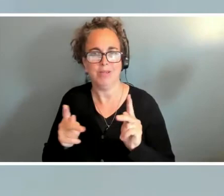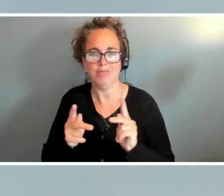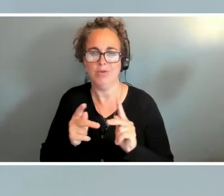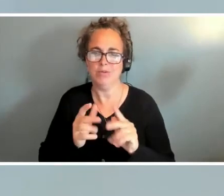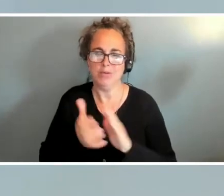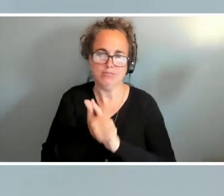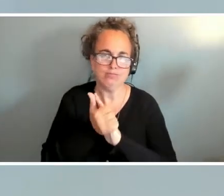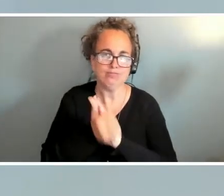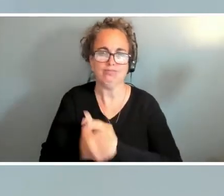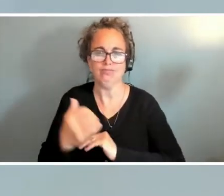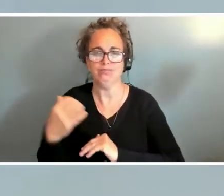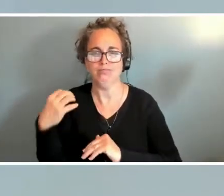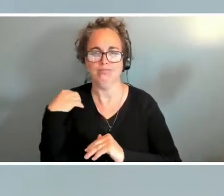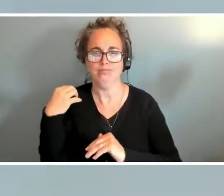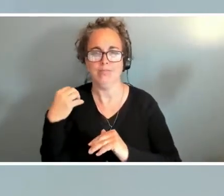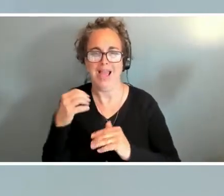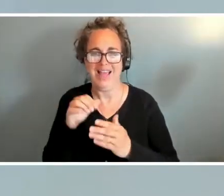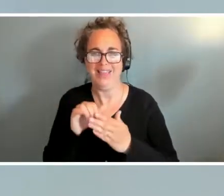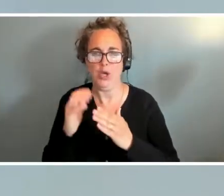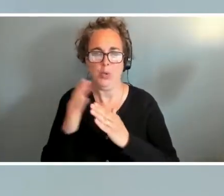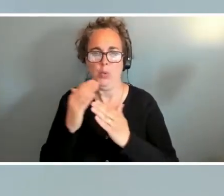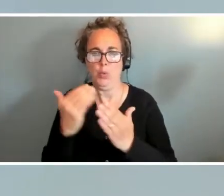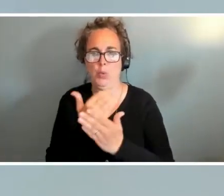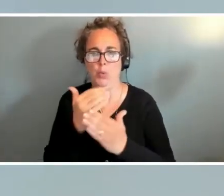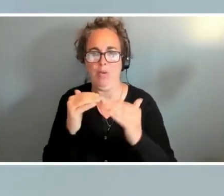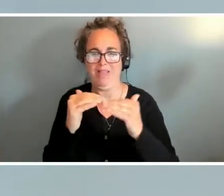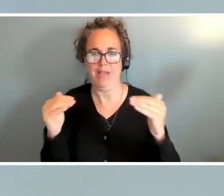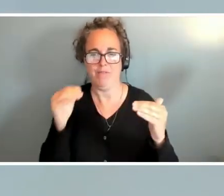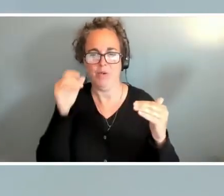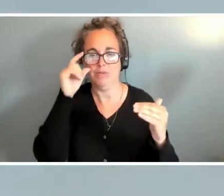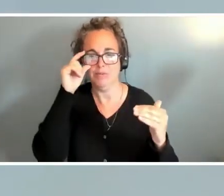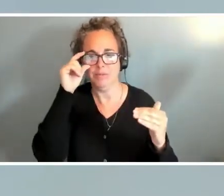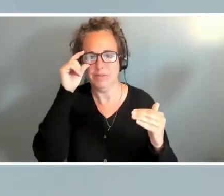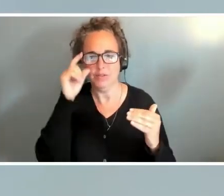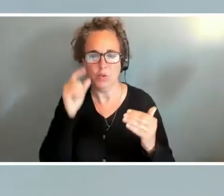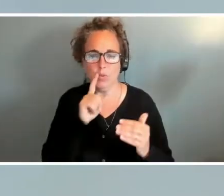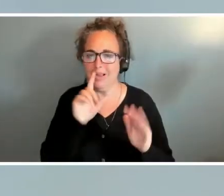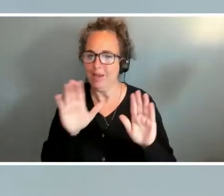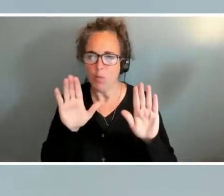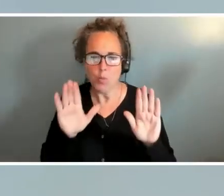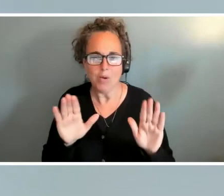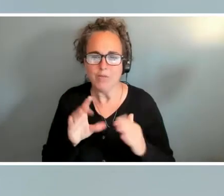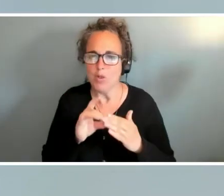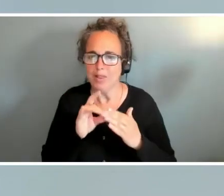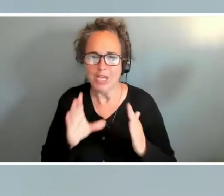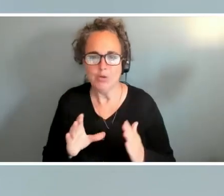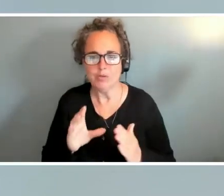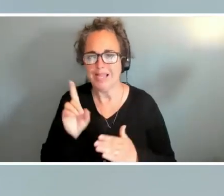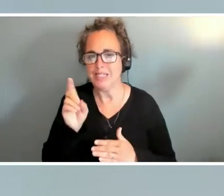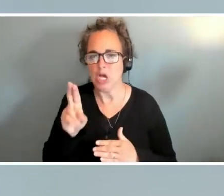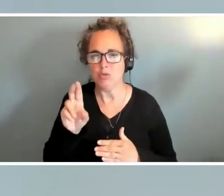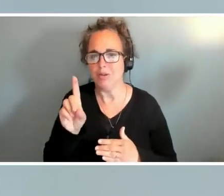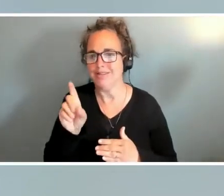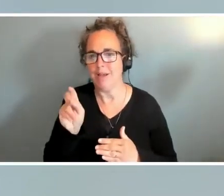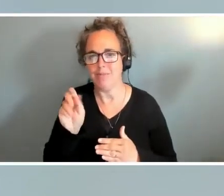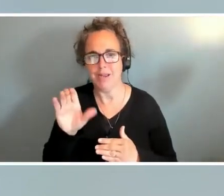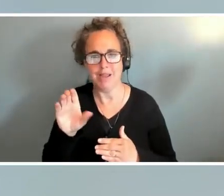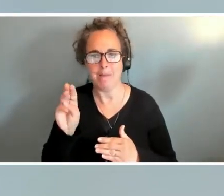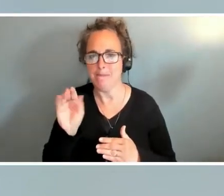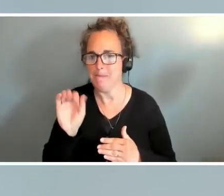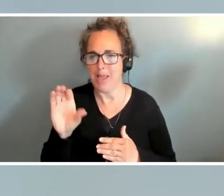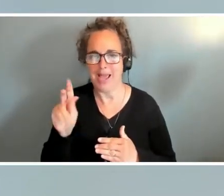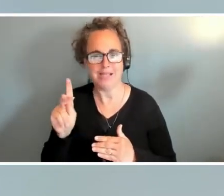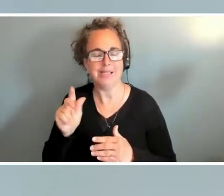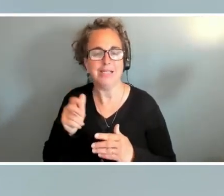at a new level. So that's where we are today with wonderful leaders like Dr. Dominic Mack leading the National Center